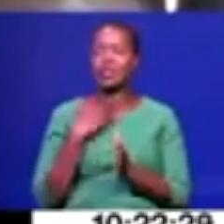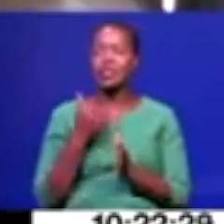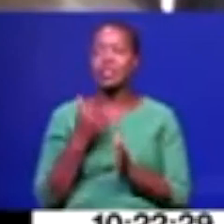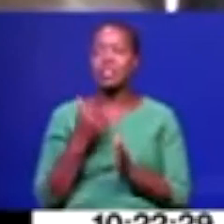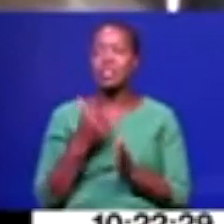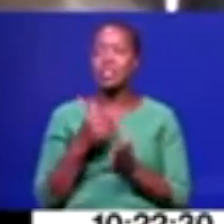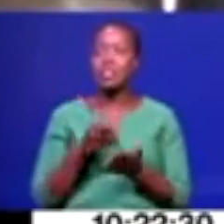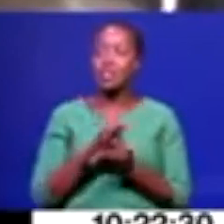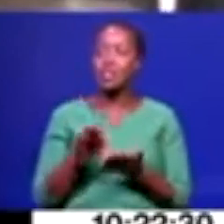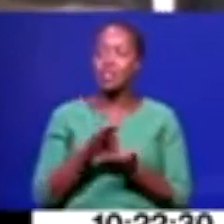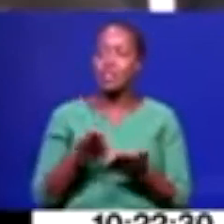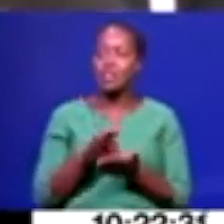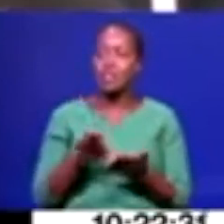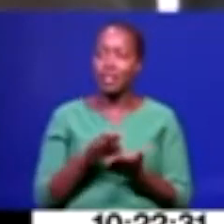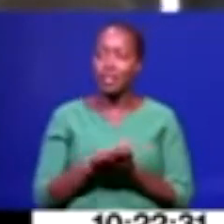na chai kidogo hapa.